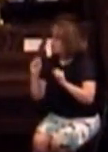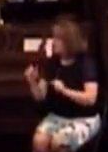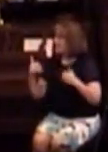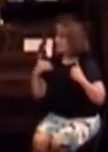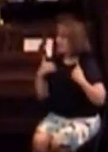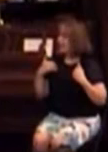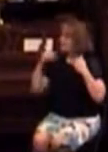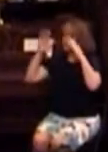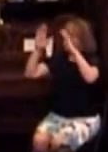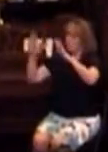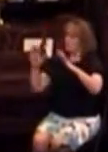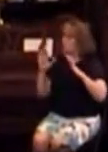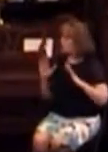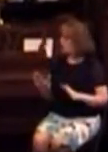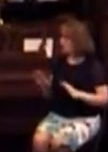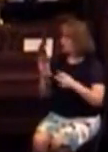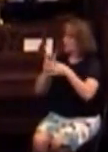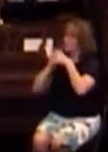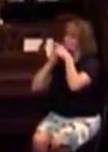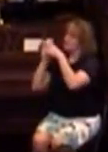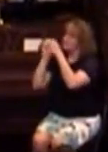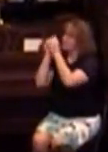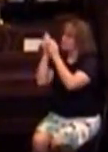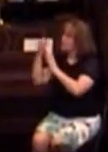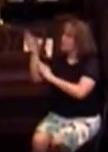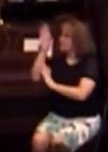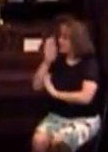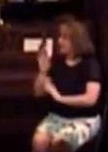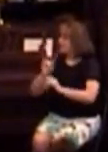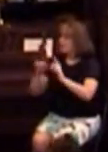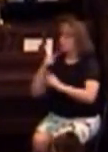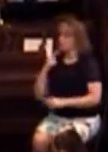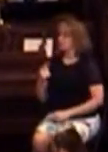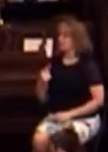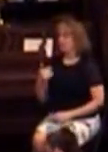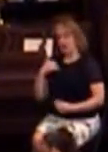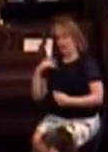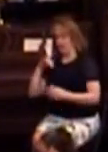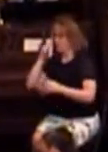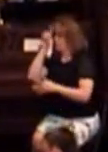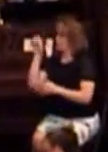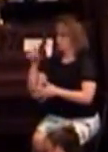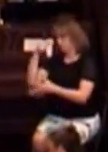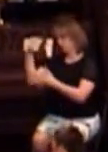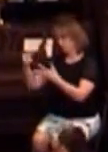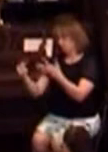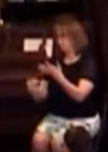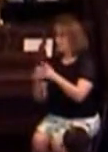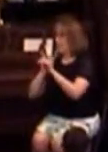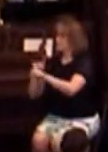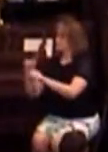that's blocking it is, but I have to have my questions answered. You're missing the point.